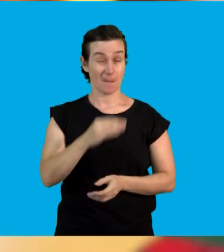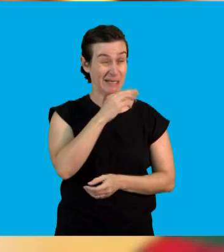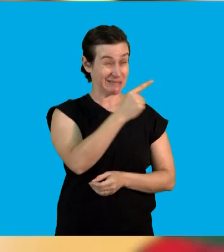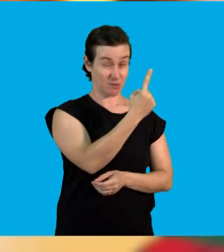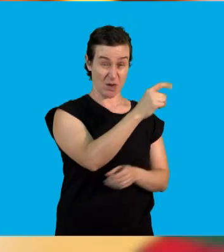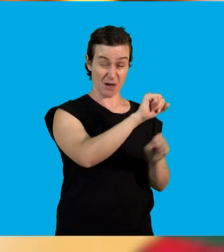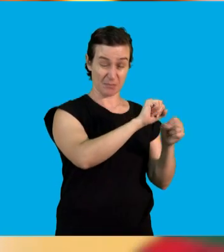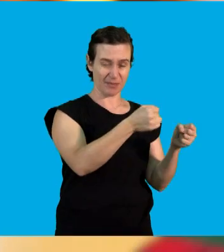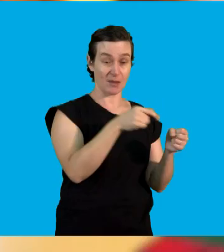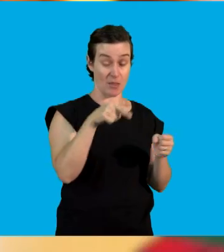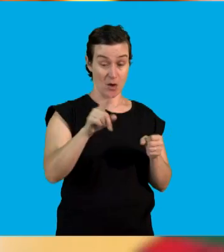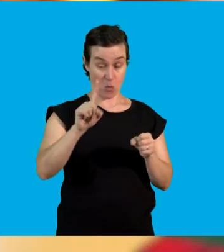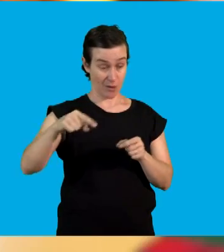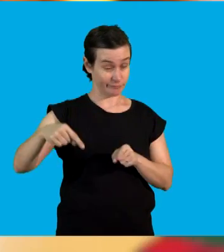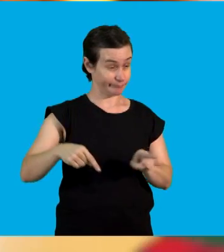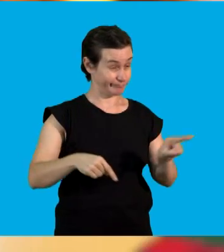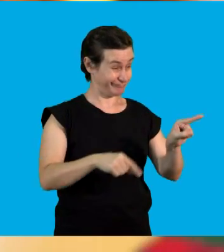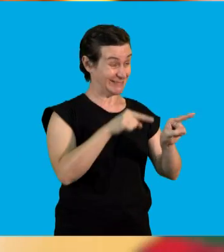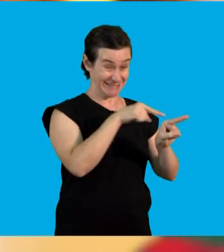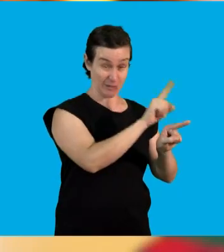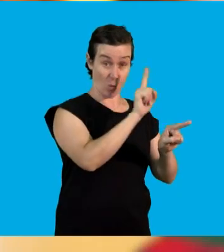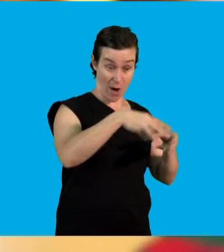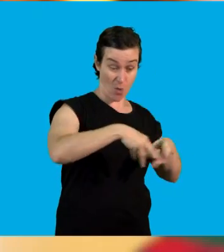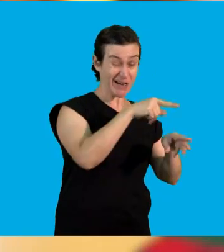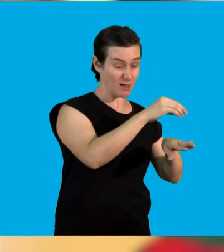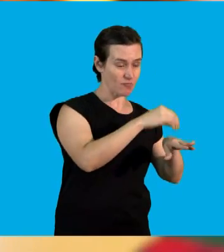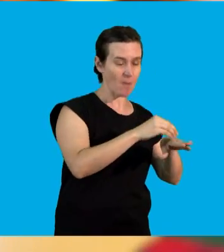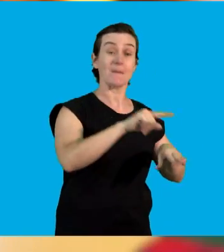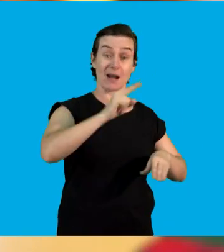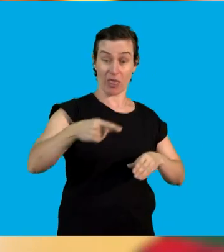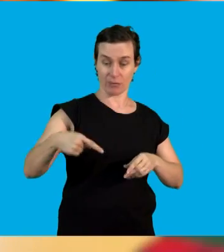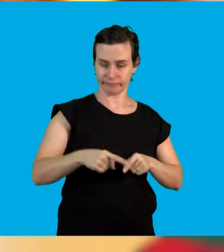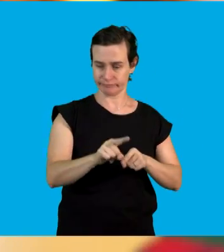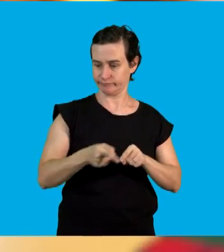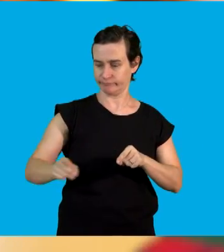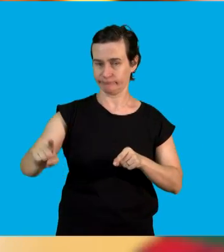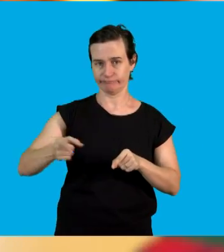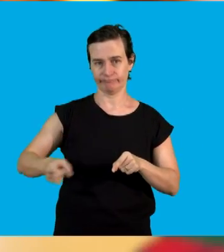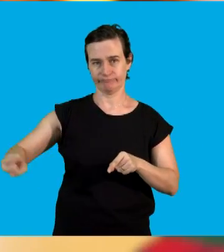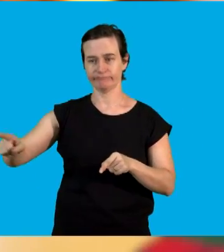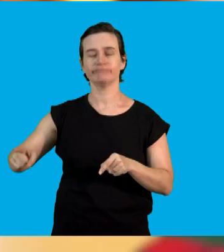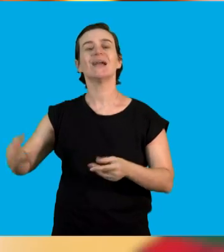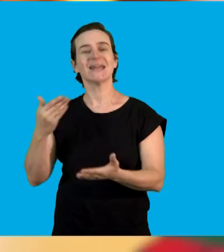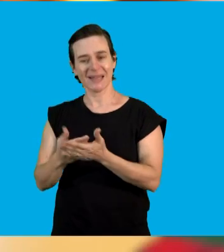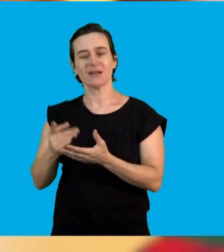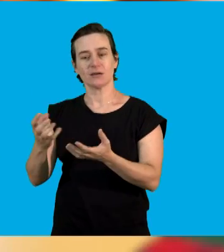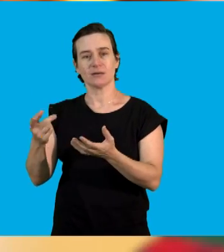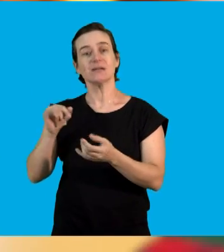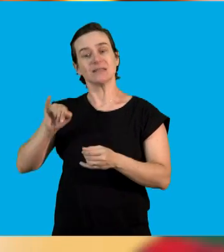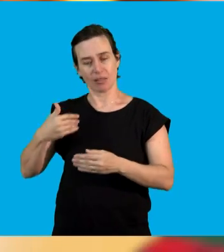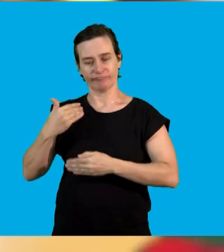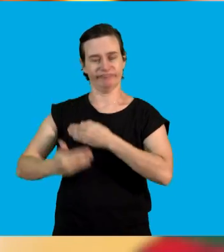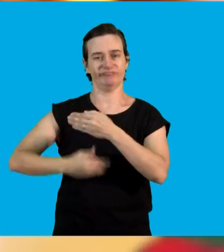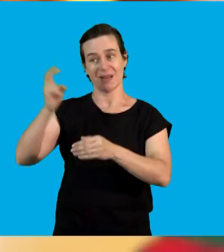one particular branch is going to be eliminated. However, the other ones will still receive current from the main switch, or rather from the main